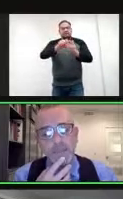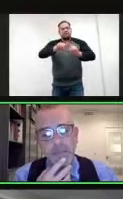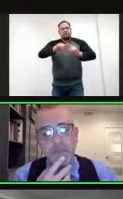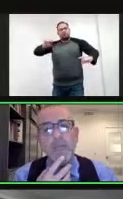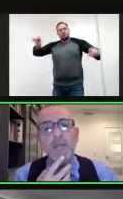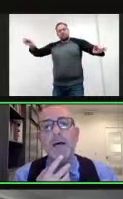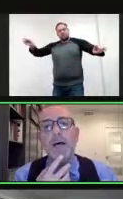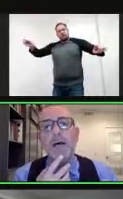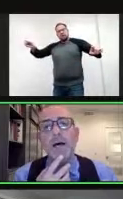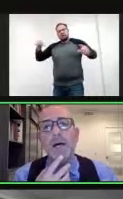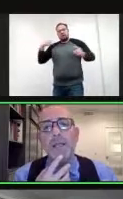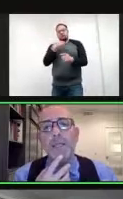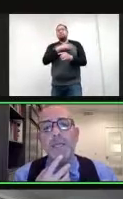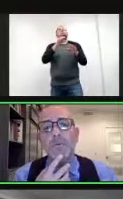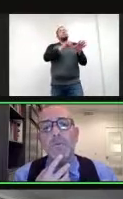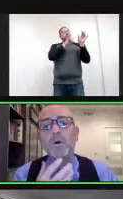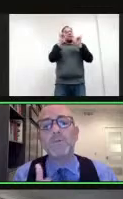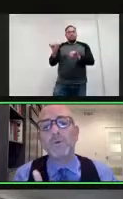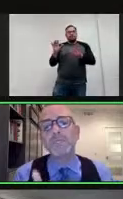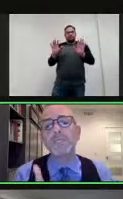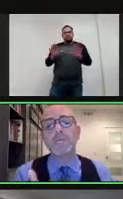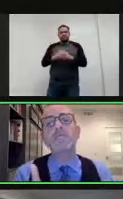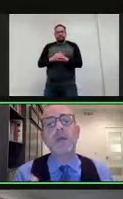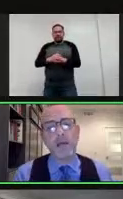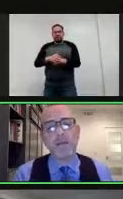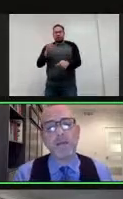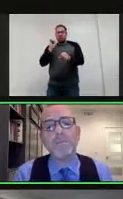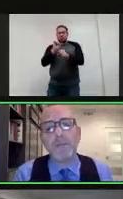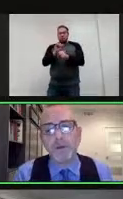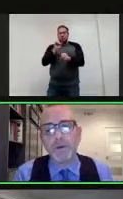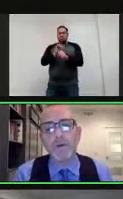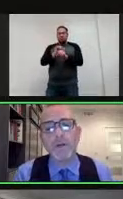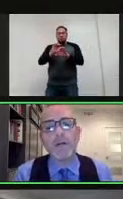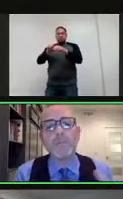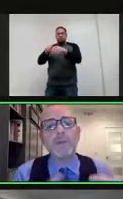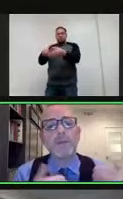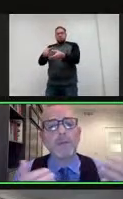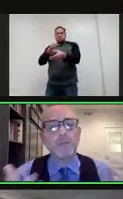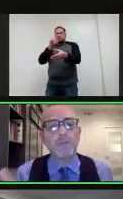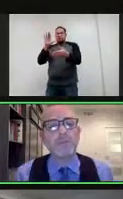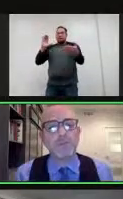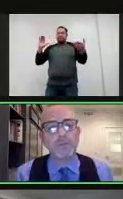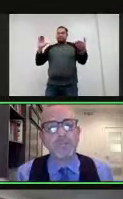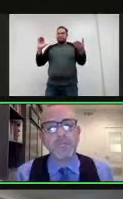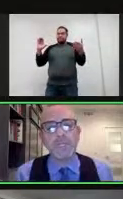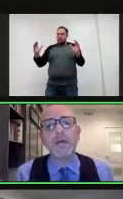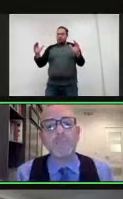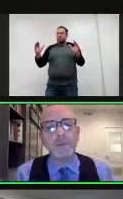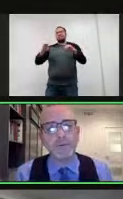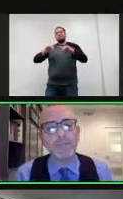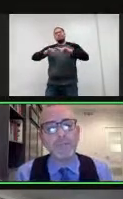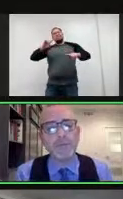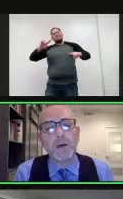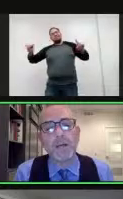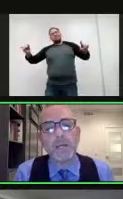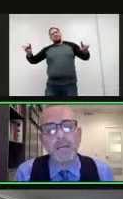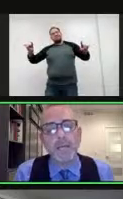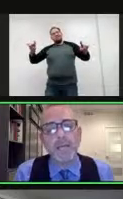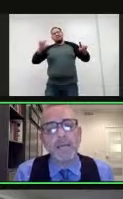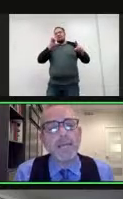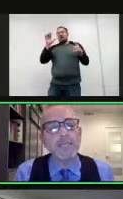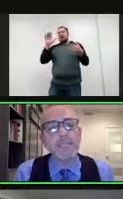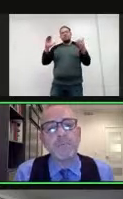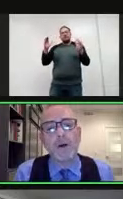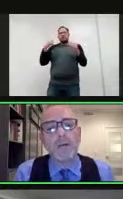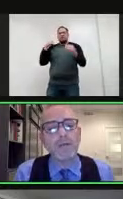same time, the workforce does not mirror in terms of diversity, does not mirror the student body.